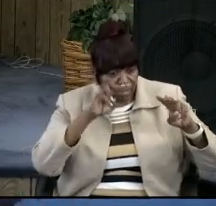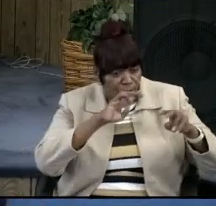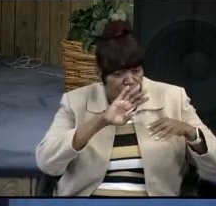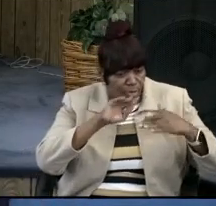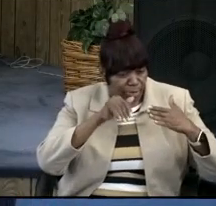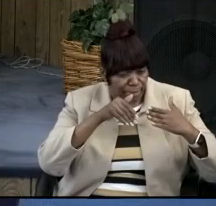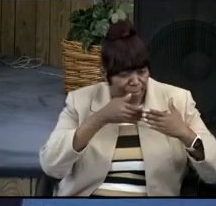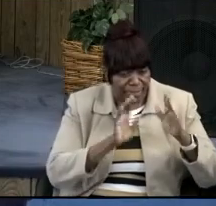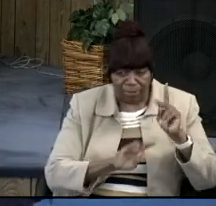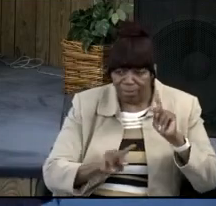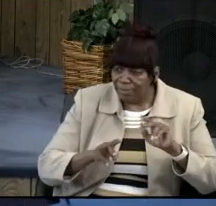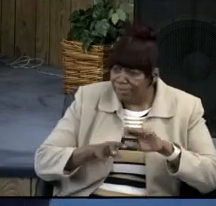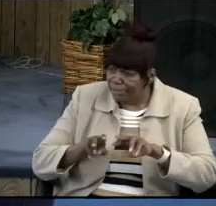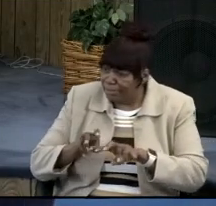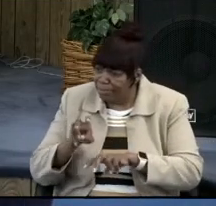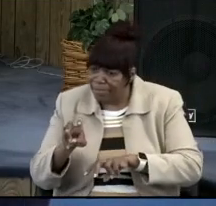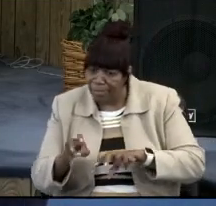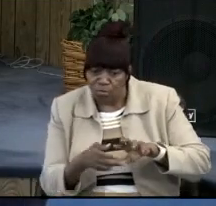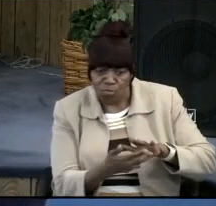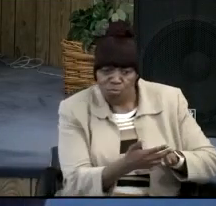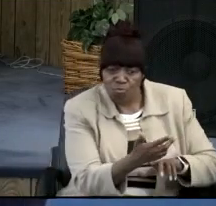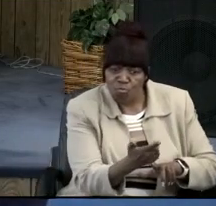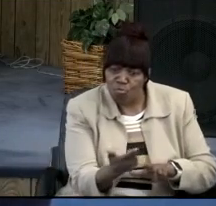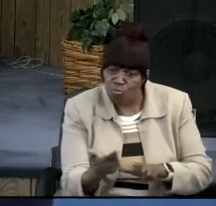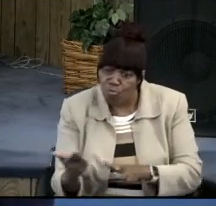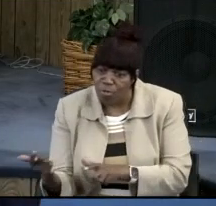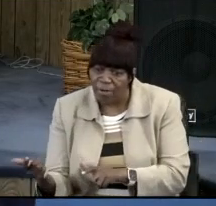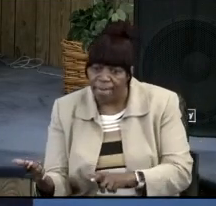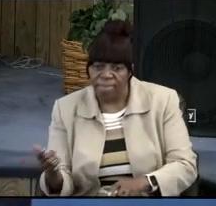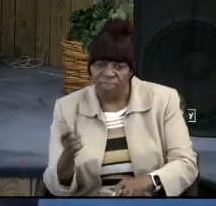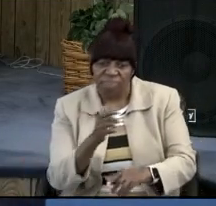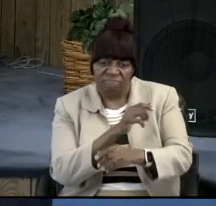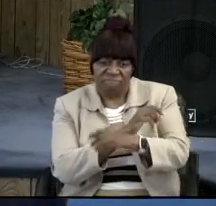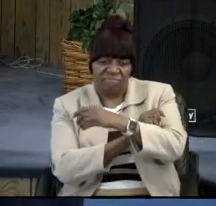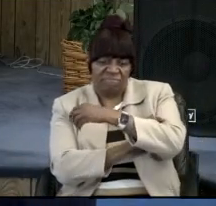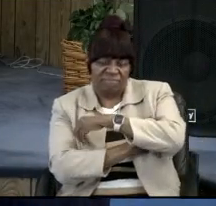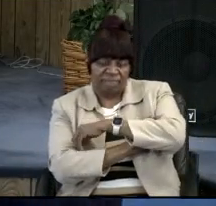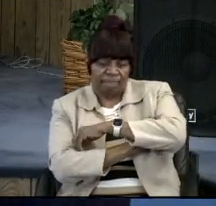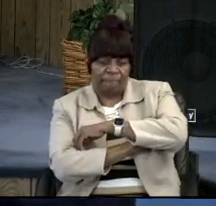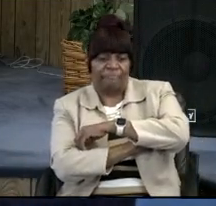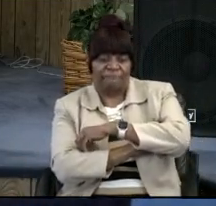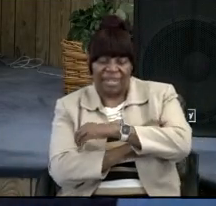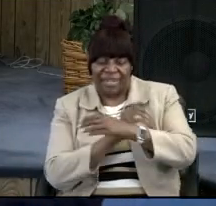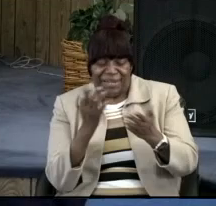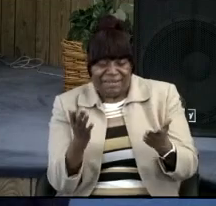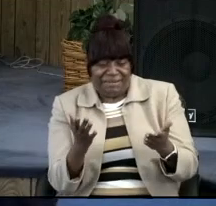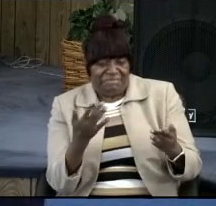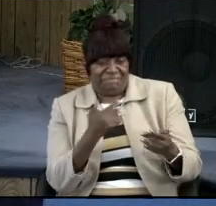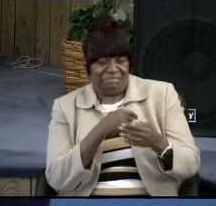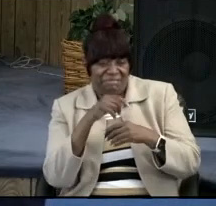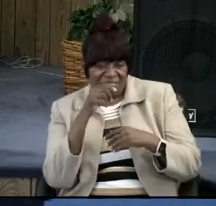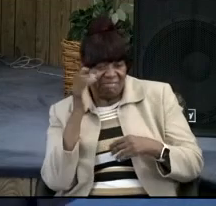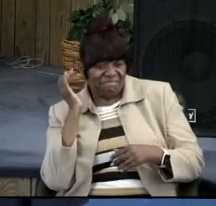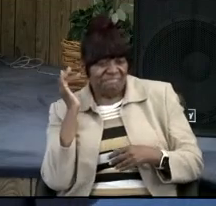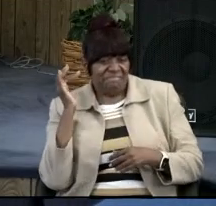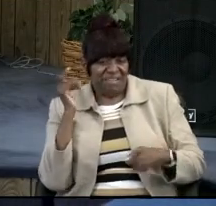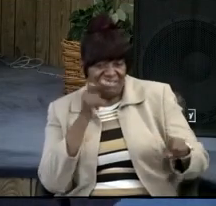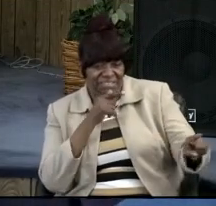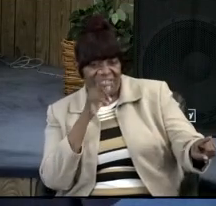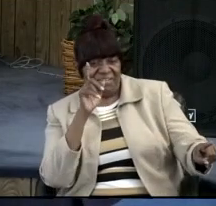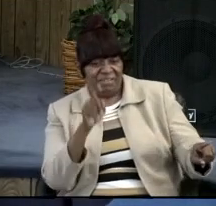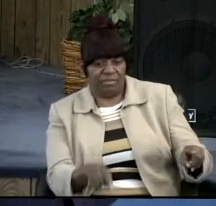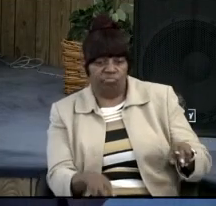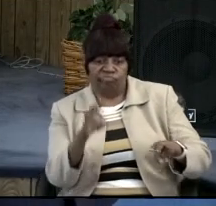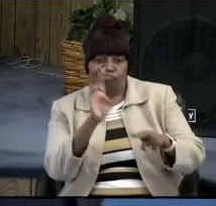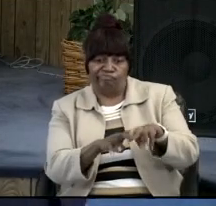troubled waters, they ought to be running around the church and sitting there with their arms folded. Talking about it's too loud in here. She need